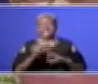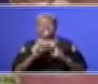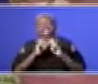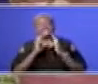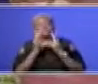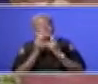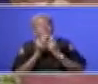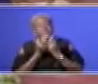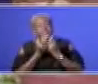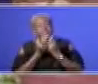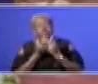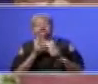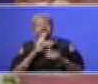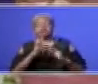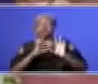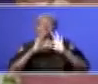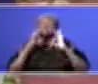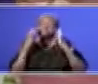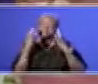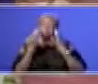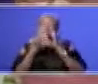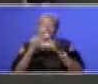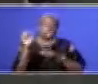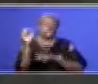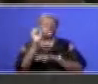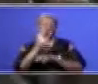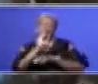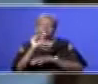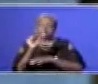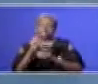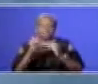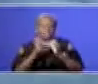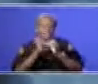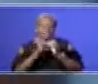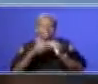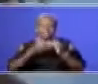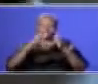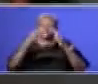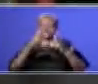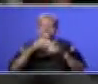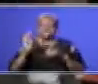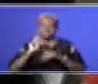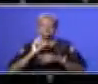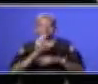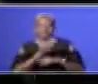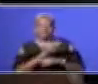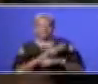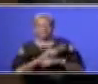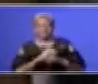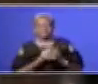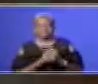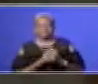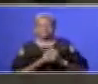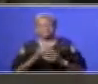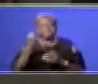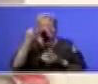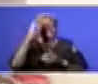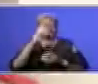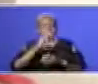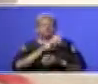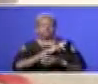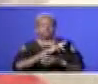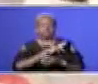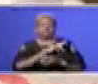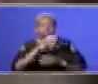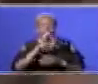family. Solidarity means a lot to us. While the revelry and camaraderie of the annual Sir Randall Fox Labor Day Parade has been